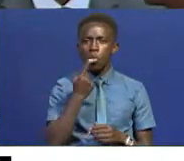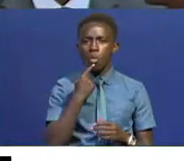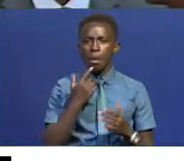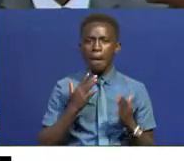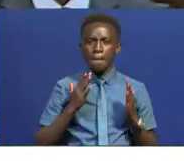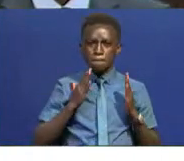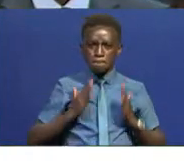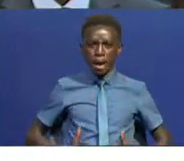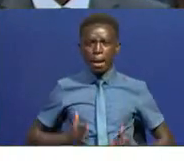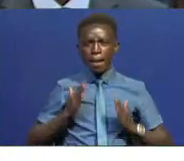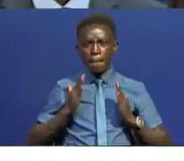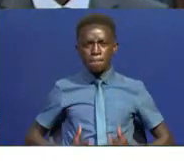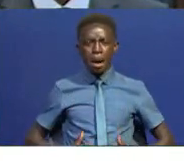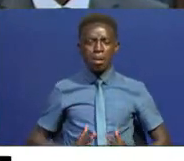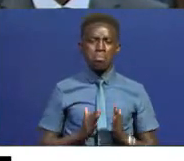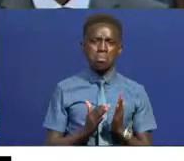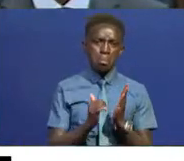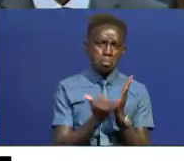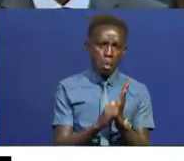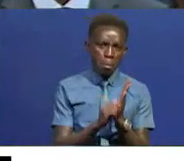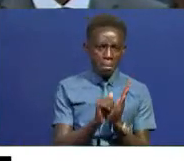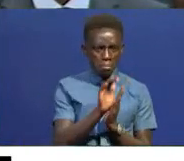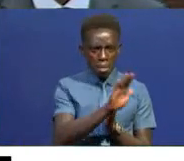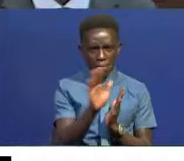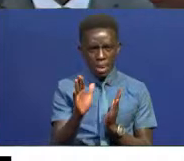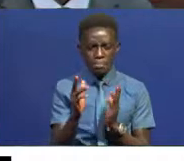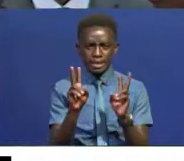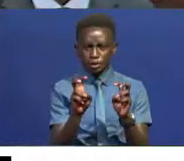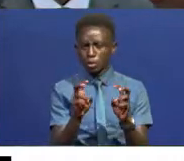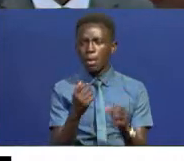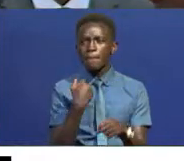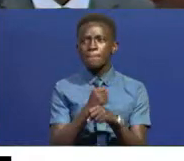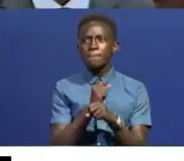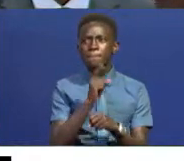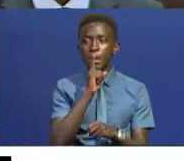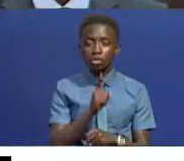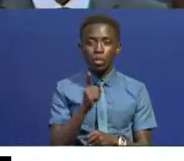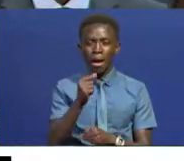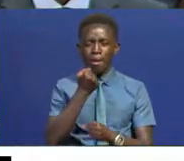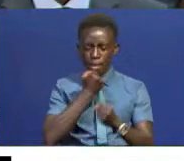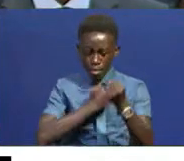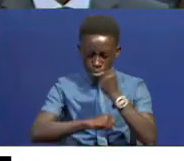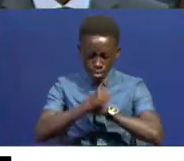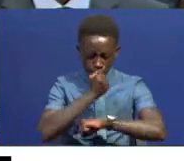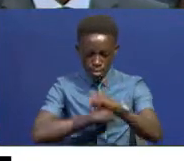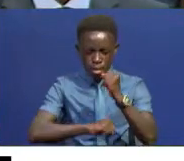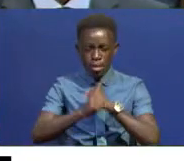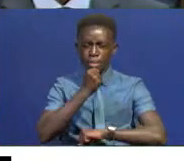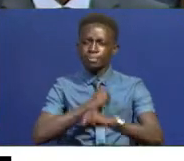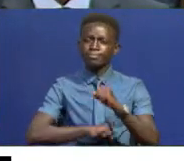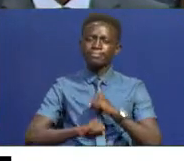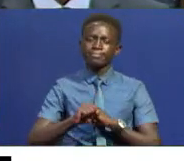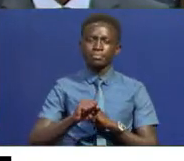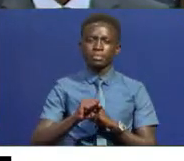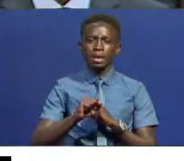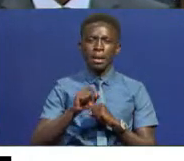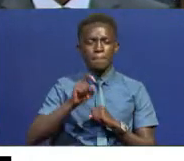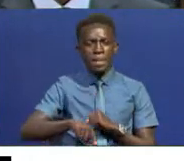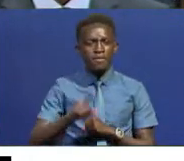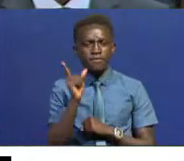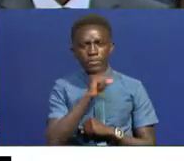issues to make sure that that exercise is carried out and concluded before the end of this